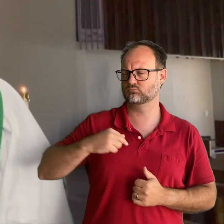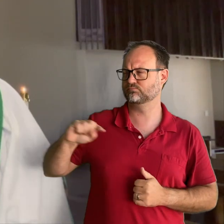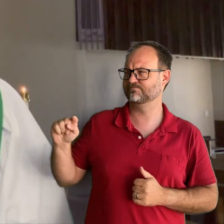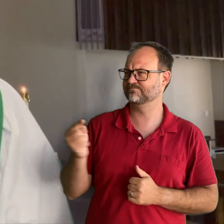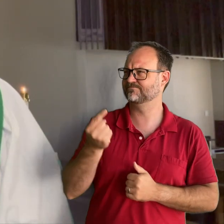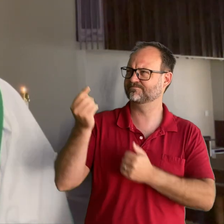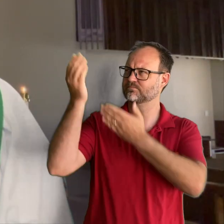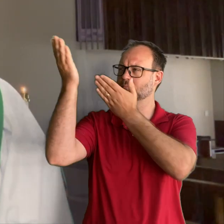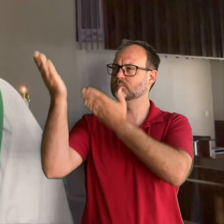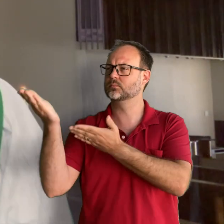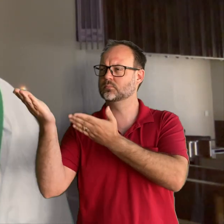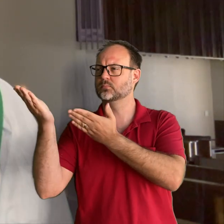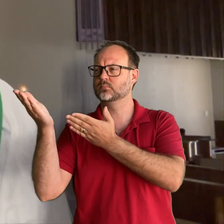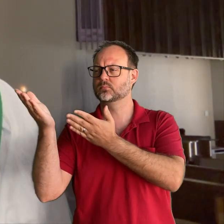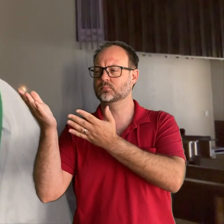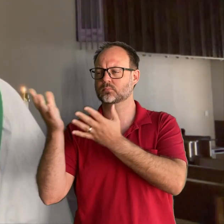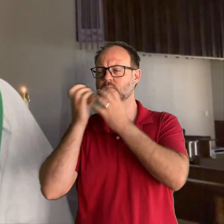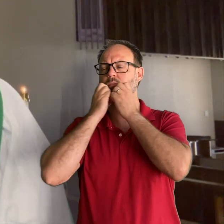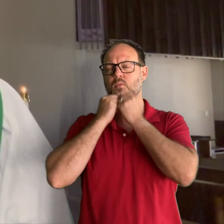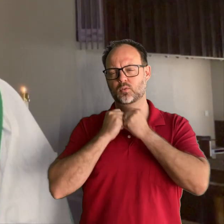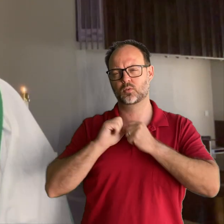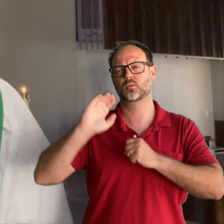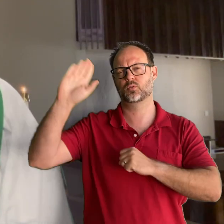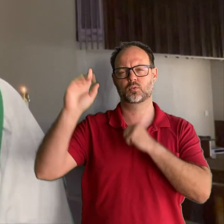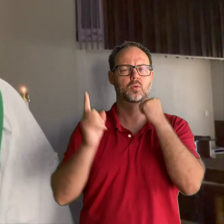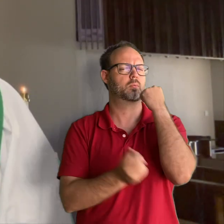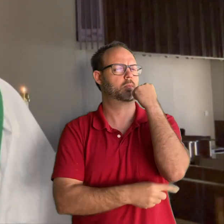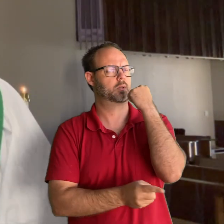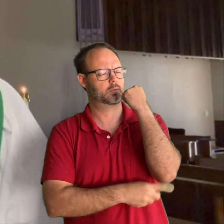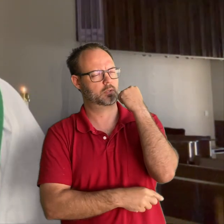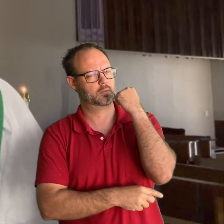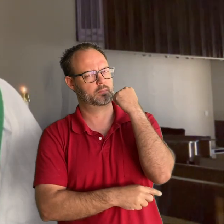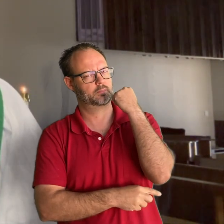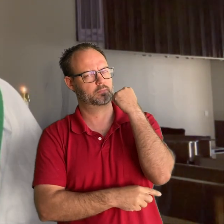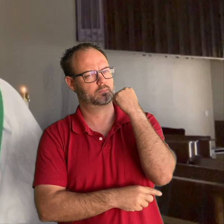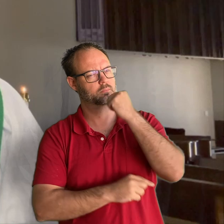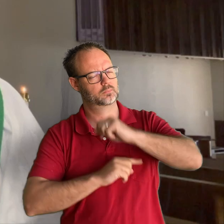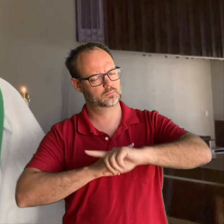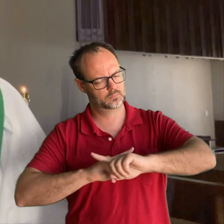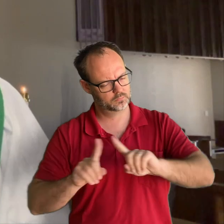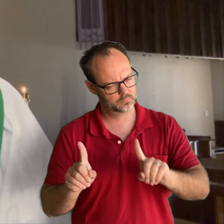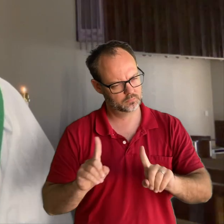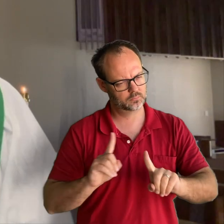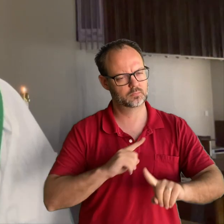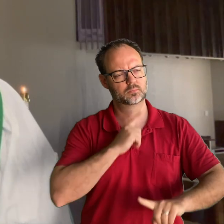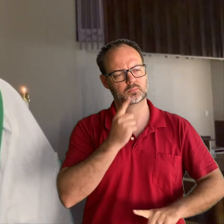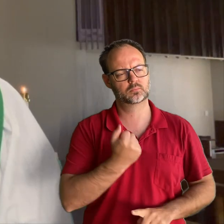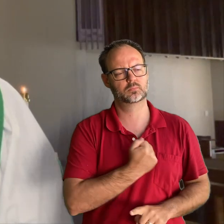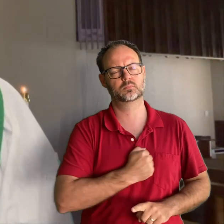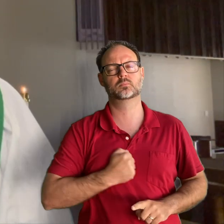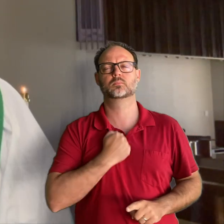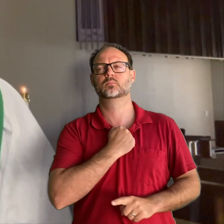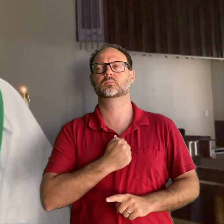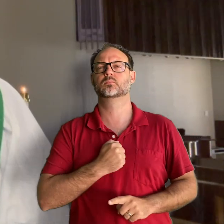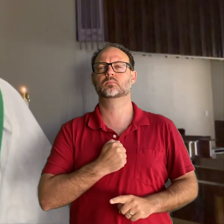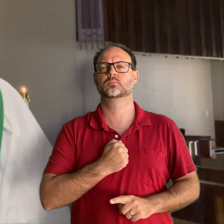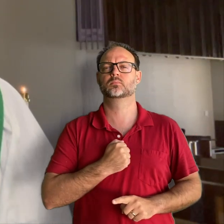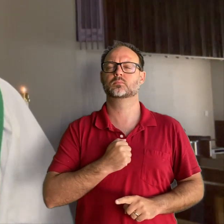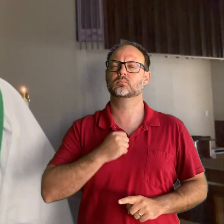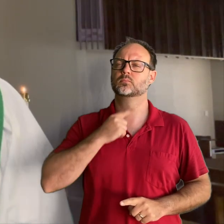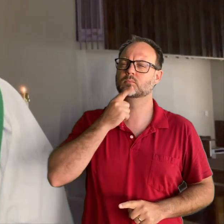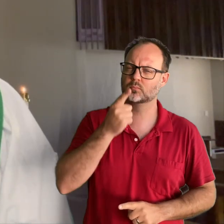have ever offended thee, and justly deserve thy temporal and eternal punishment. But I am heartily sorry for